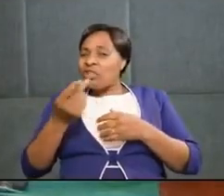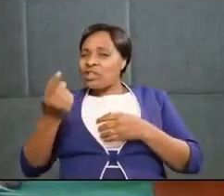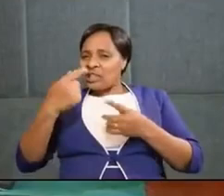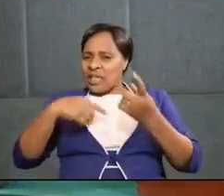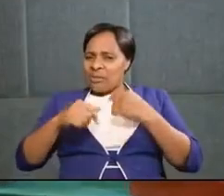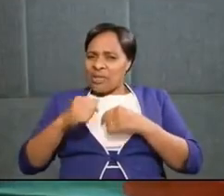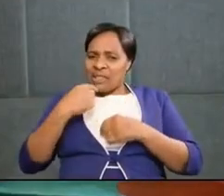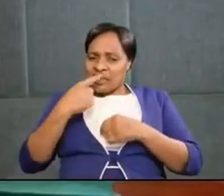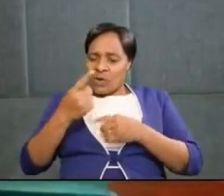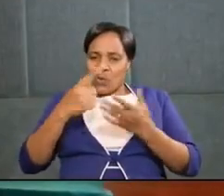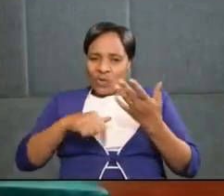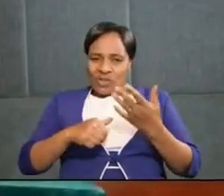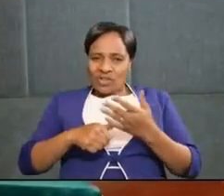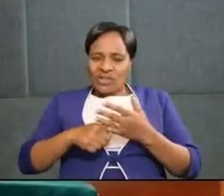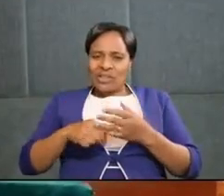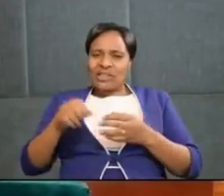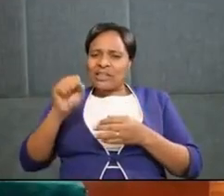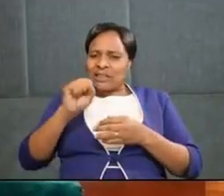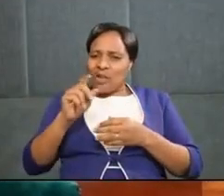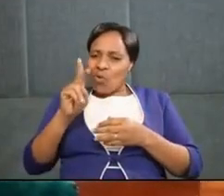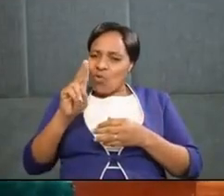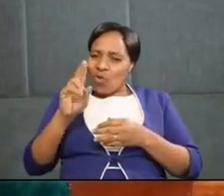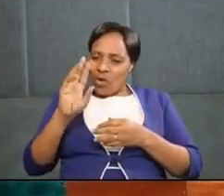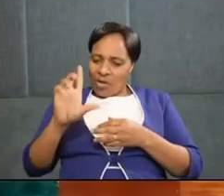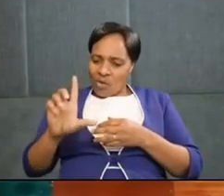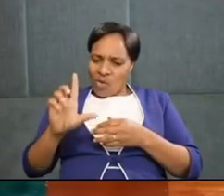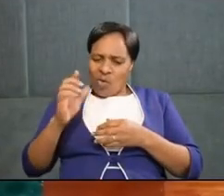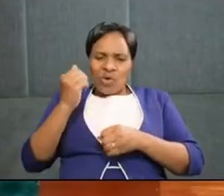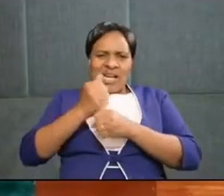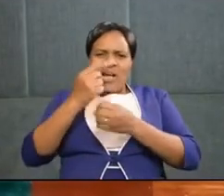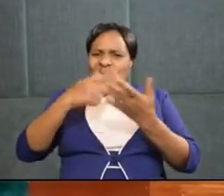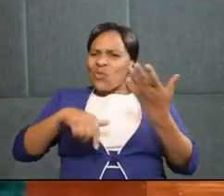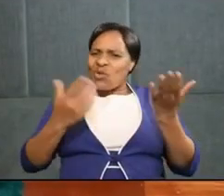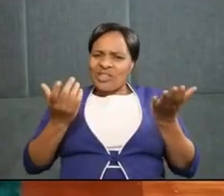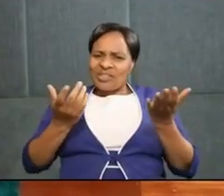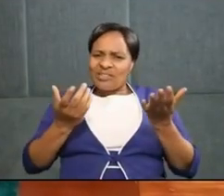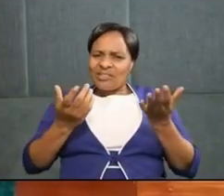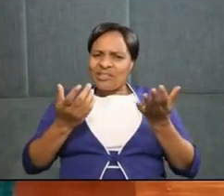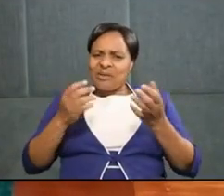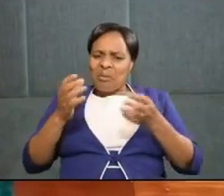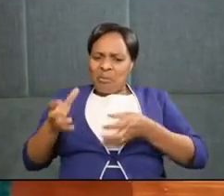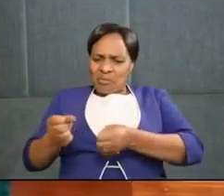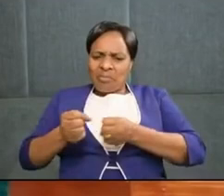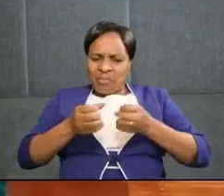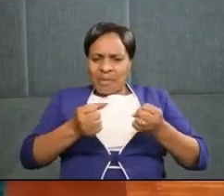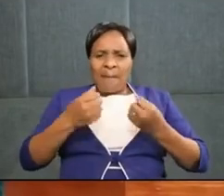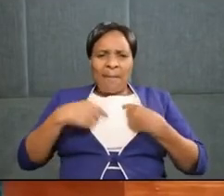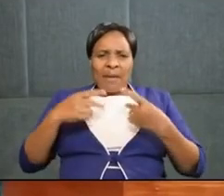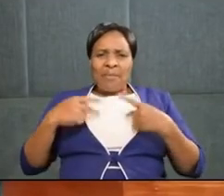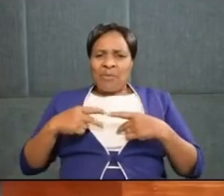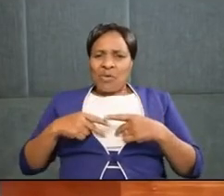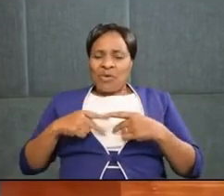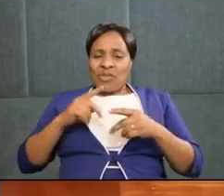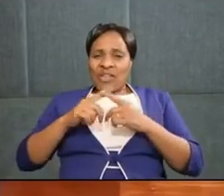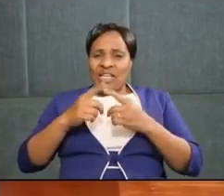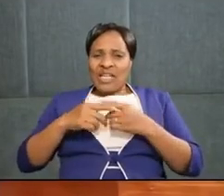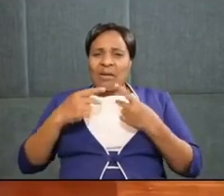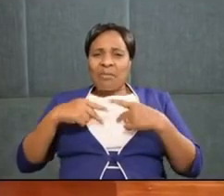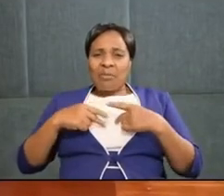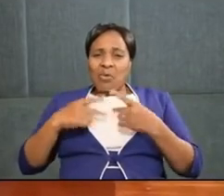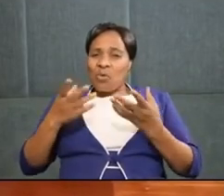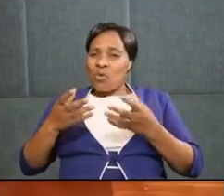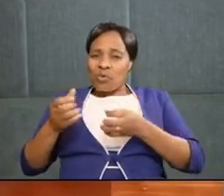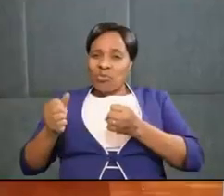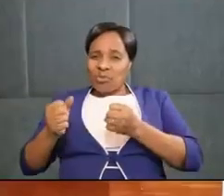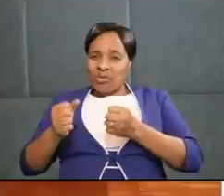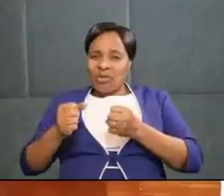me, "Saul, Saul, why do you persecute me?" The people with Saul did not hear the